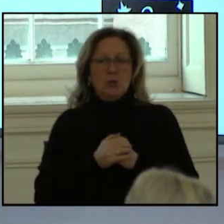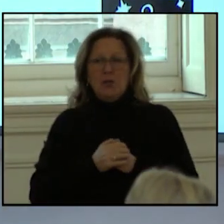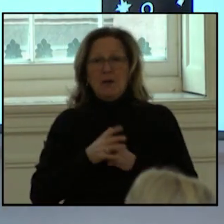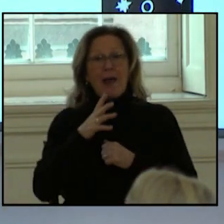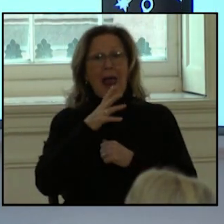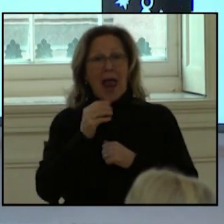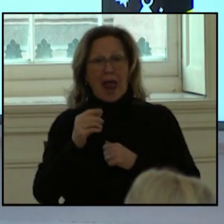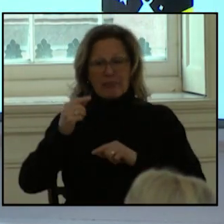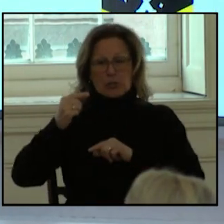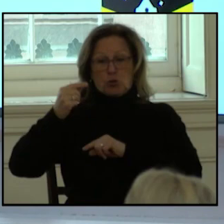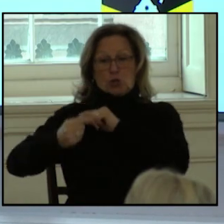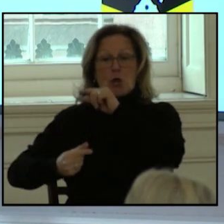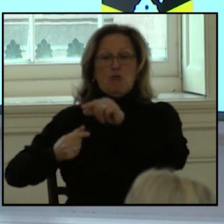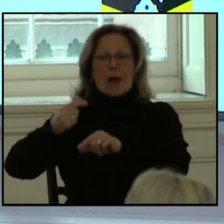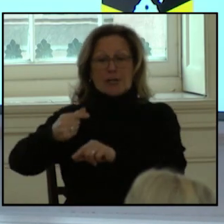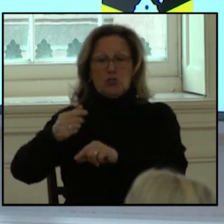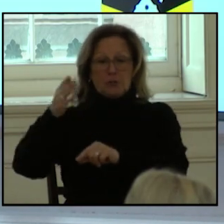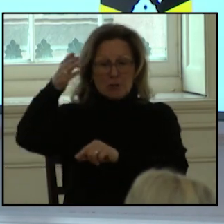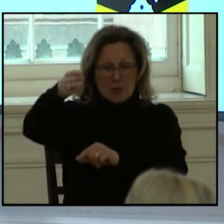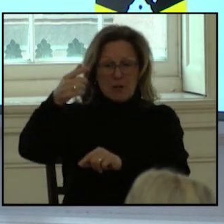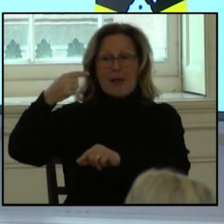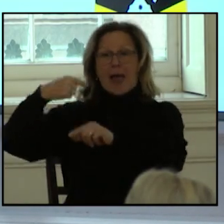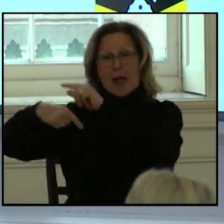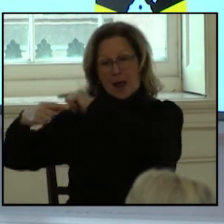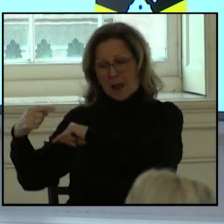the generations behind us.